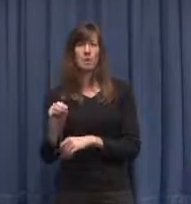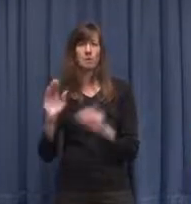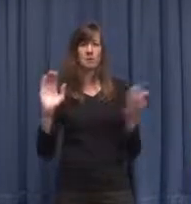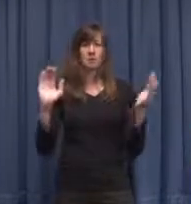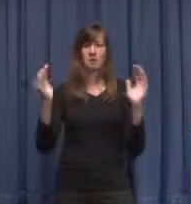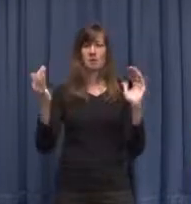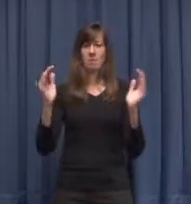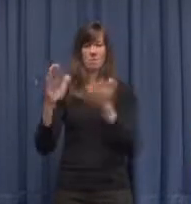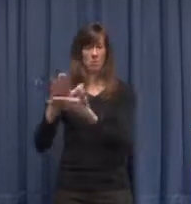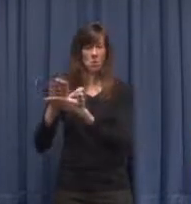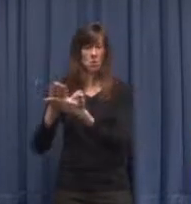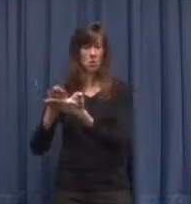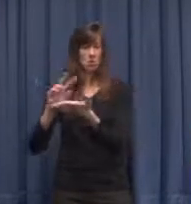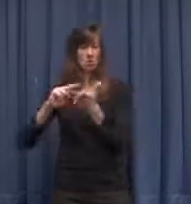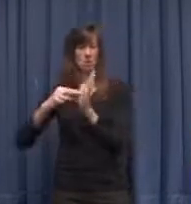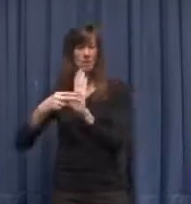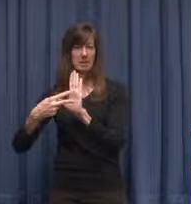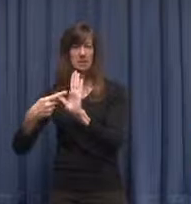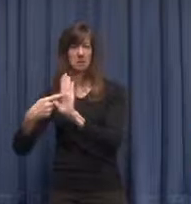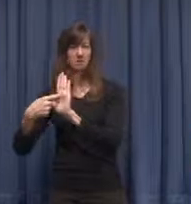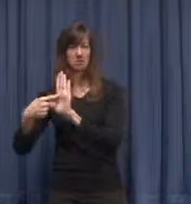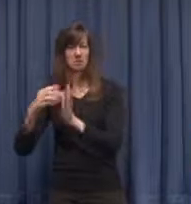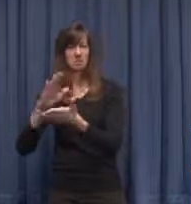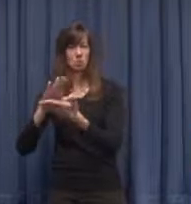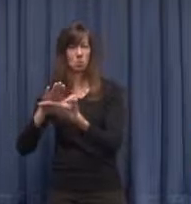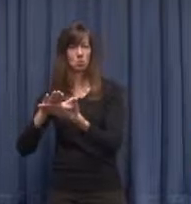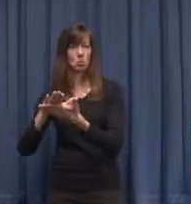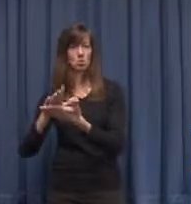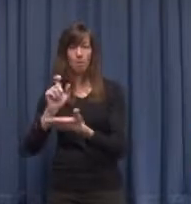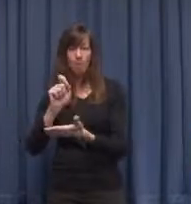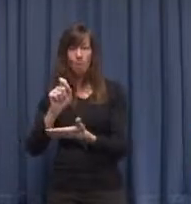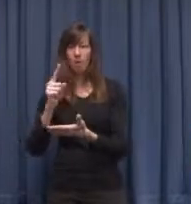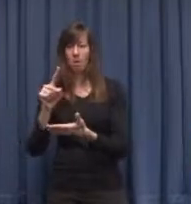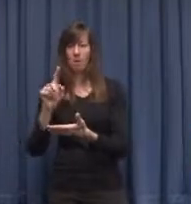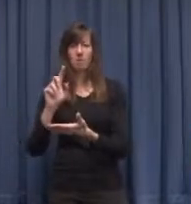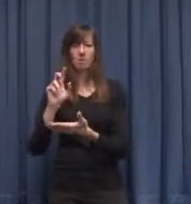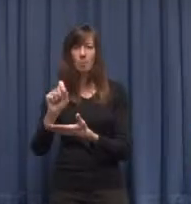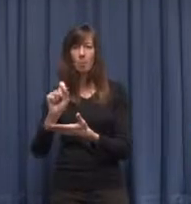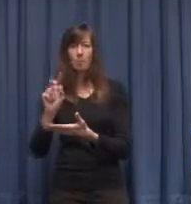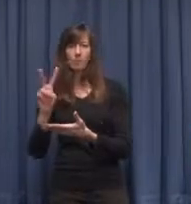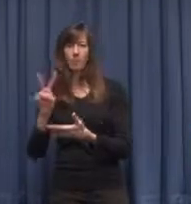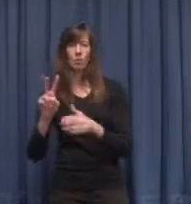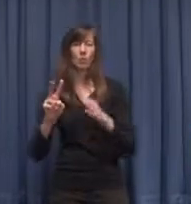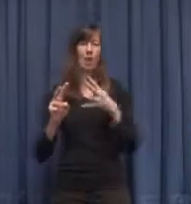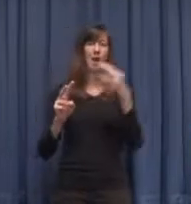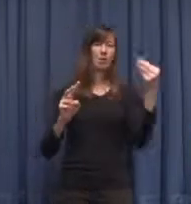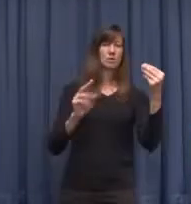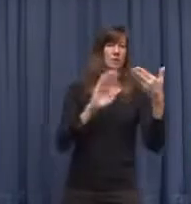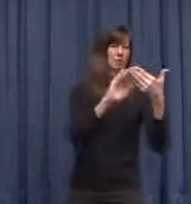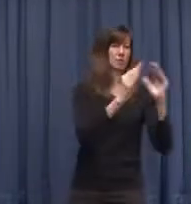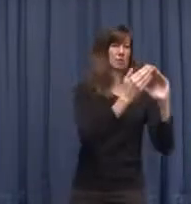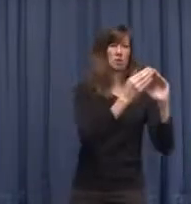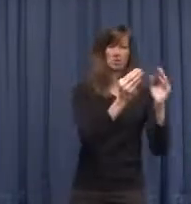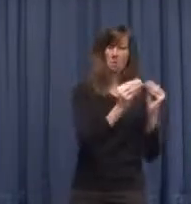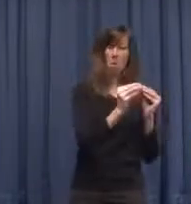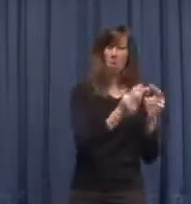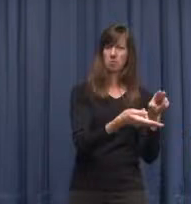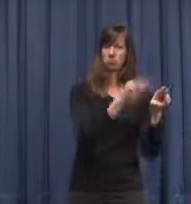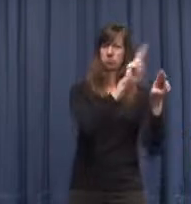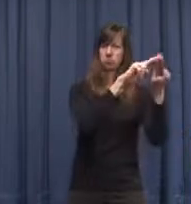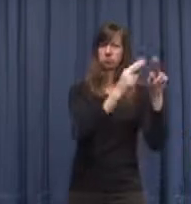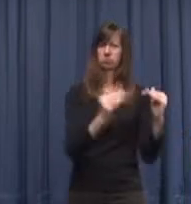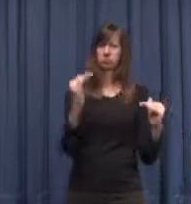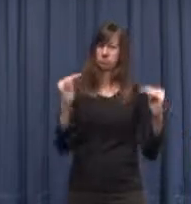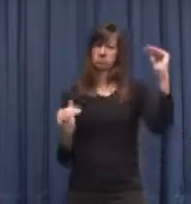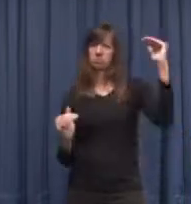to 3, 4, 5% that we're seeing outside the schools. So I know the initial worry was that the schools would